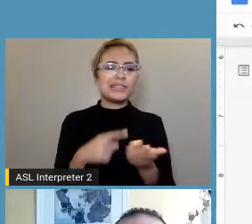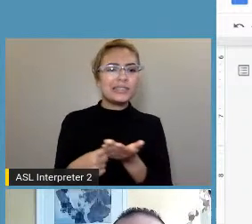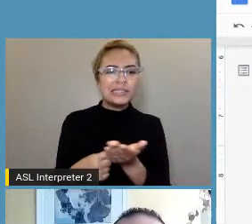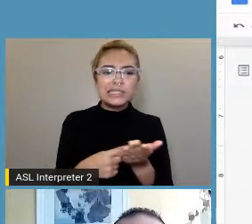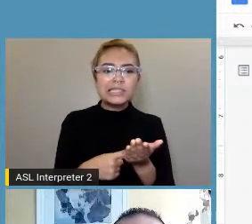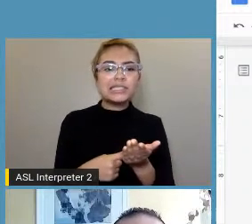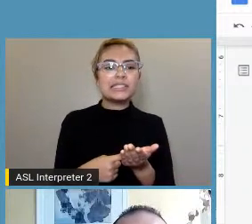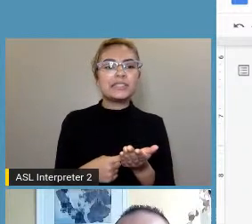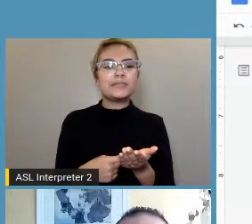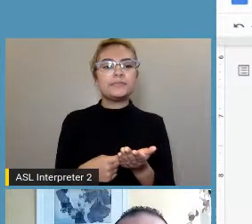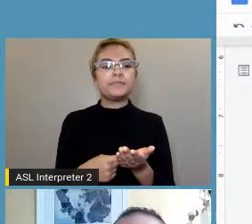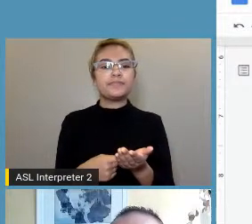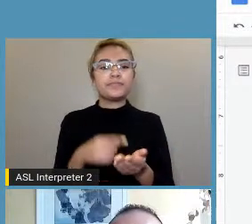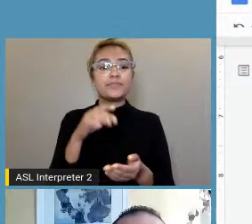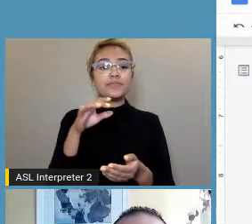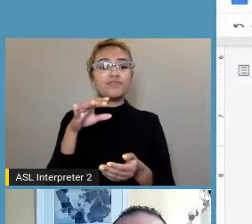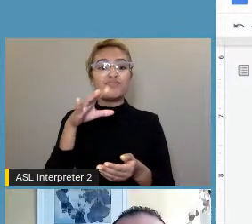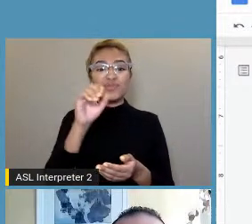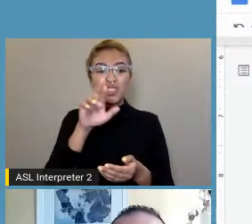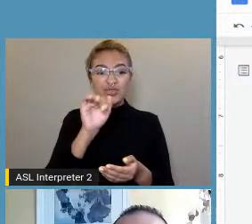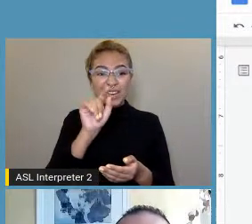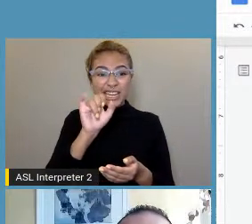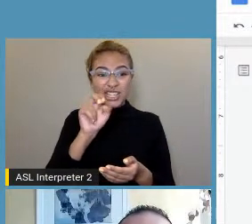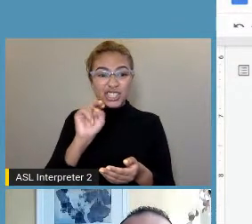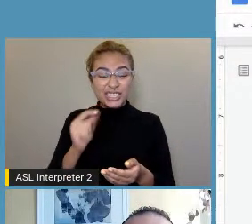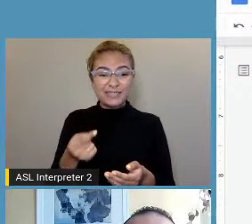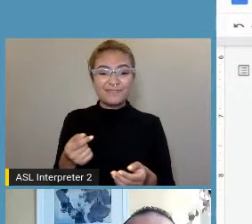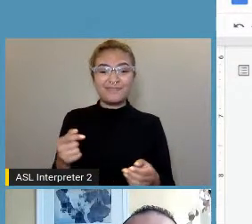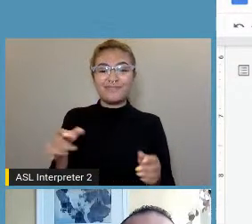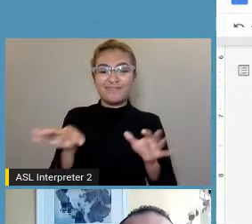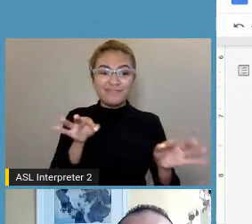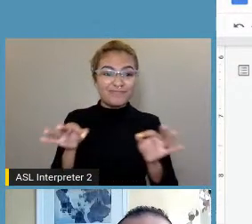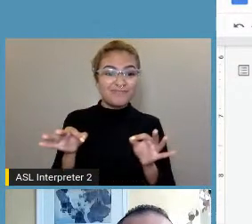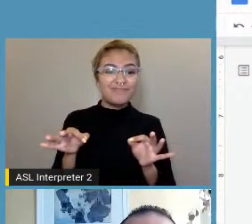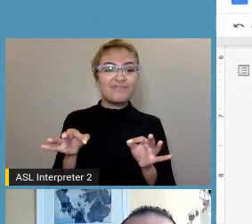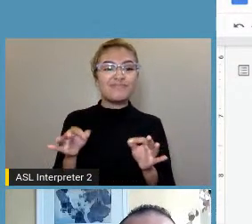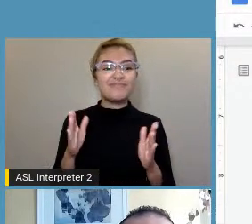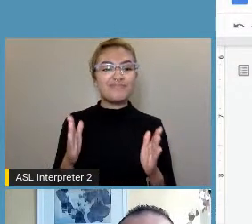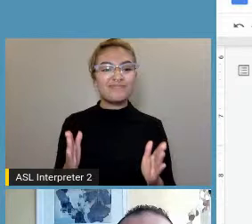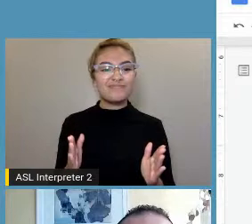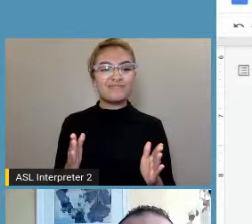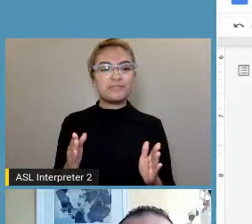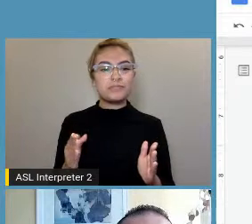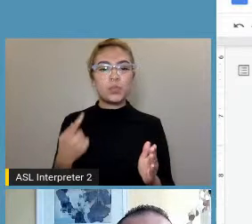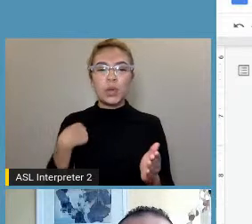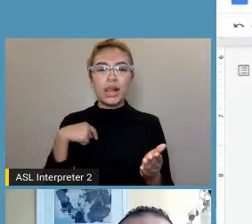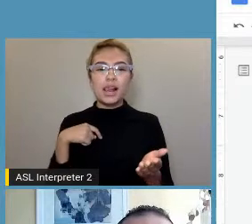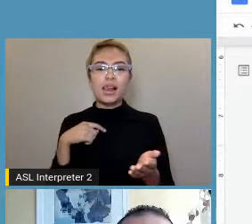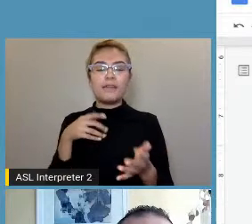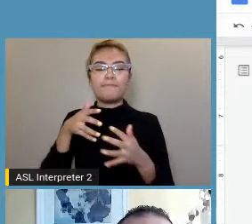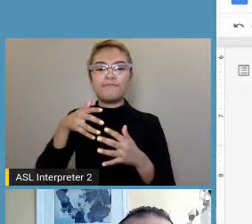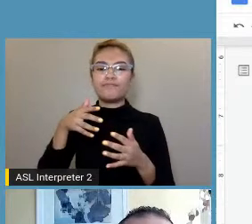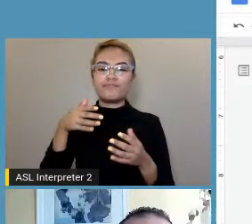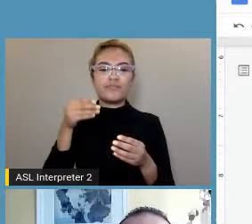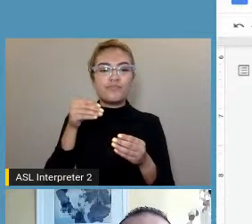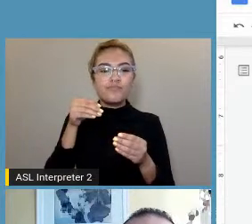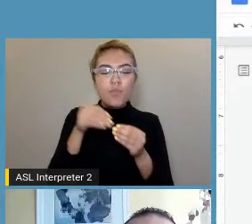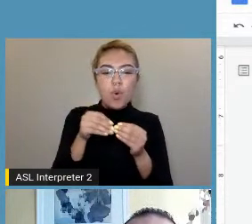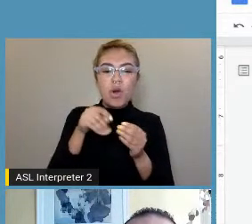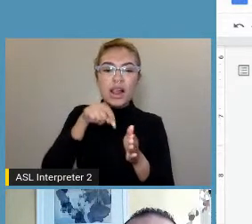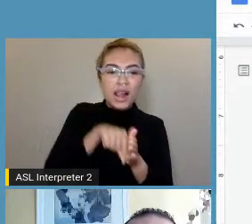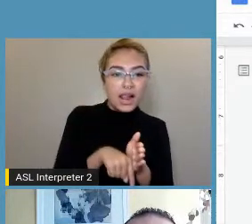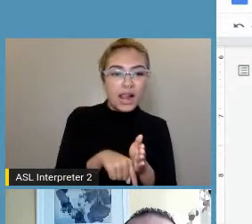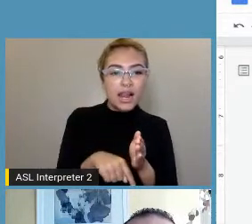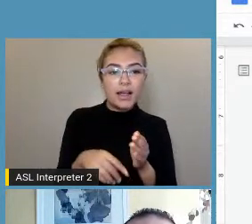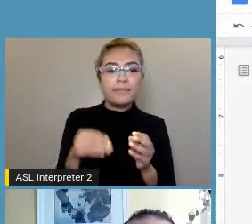about curation and being curators. And actually, we'll go into that a little bit more. I have some questions for you all. And then